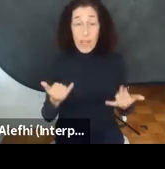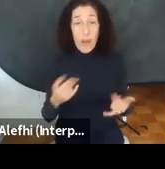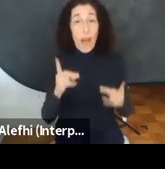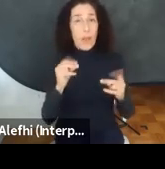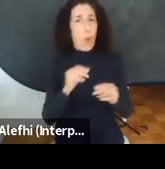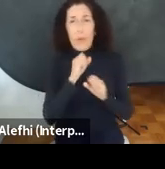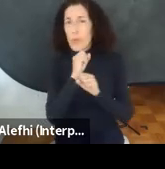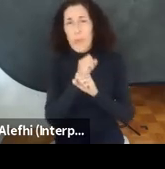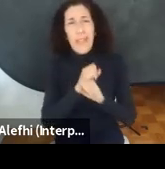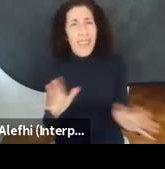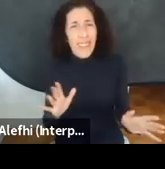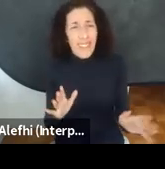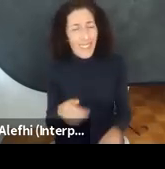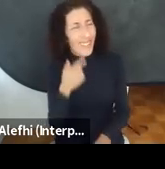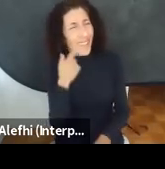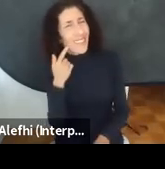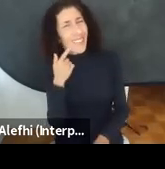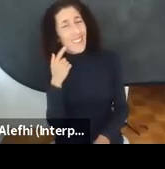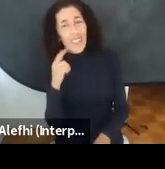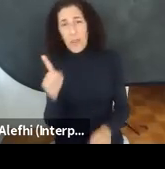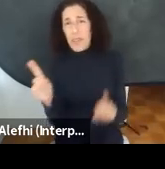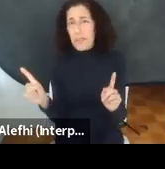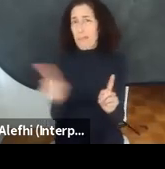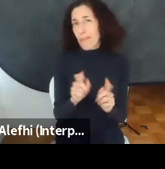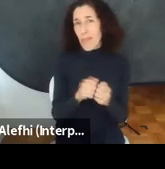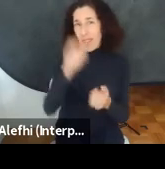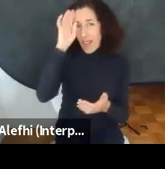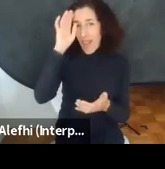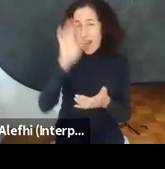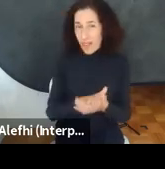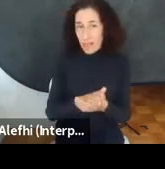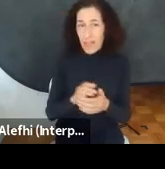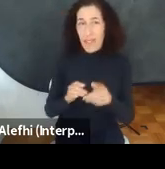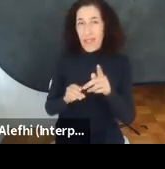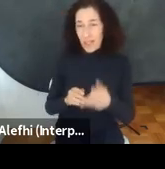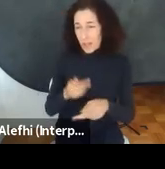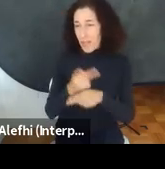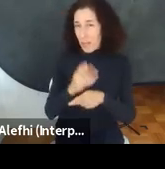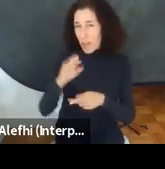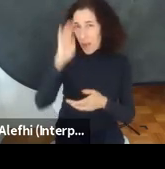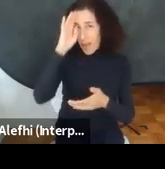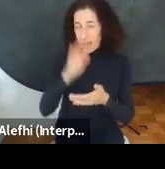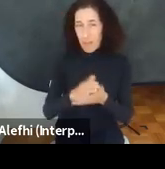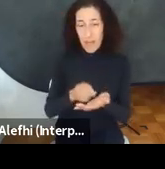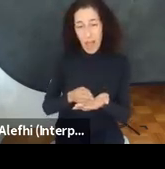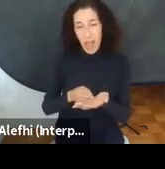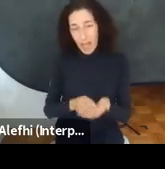You stay by your husband? I stay around my husband. Yeah, you keep him honest, which is a tough job.